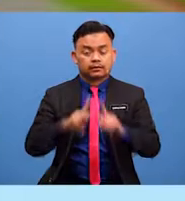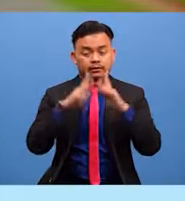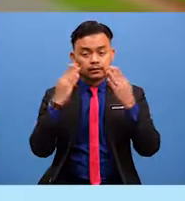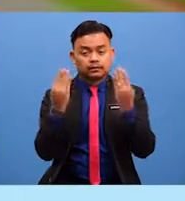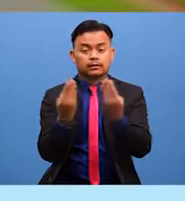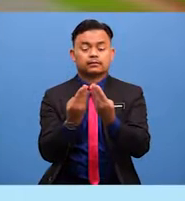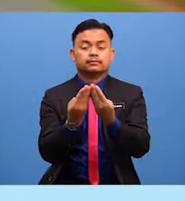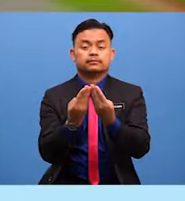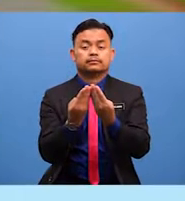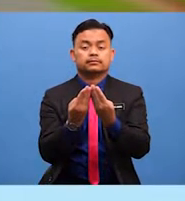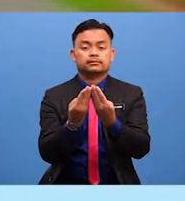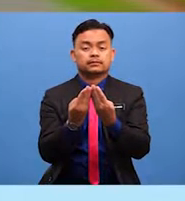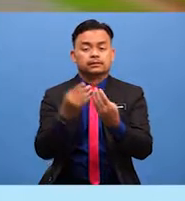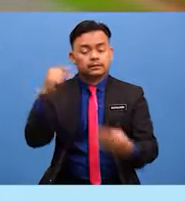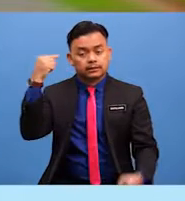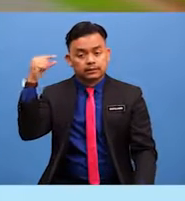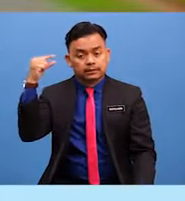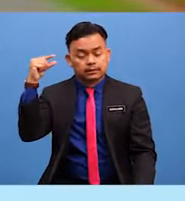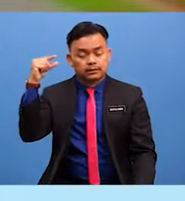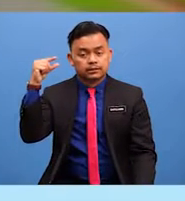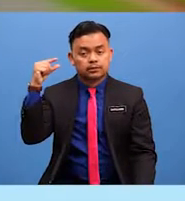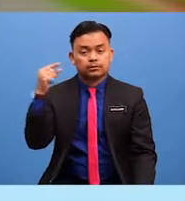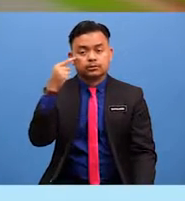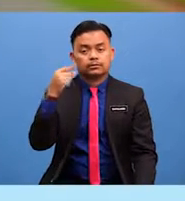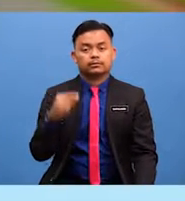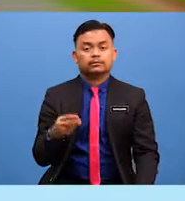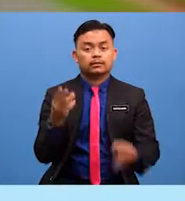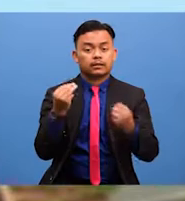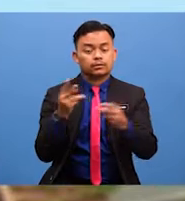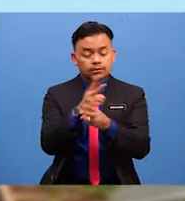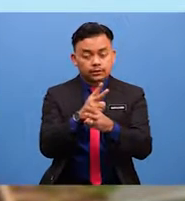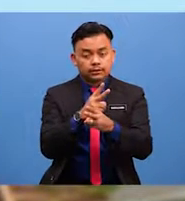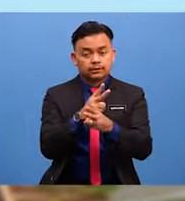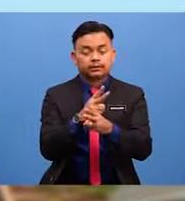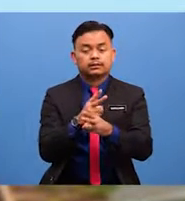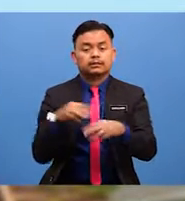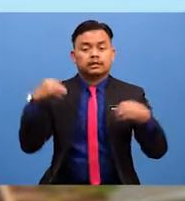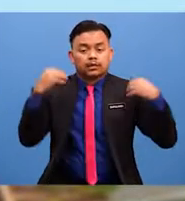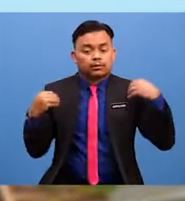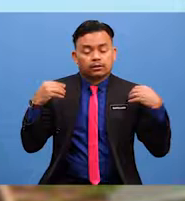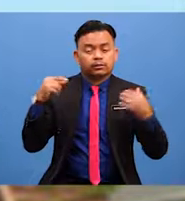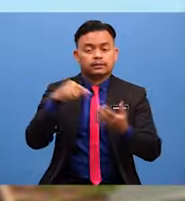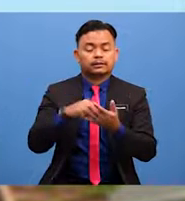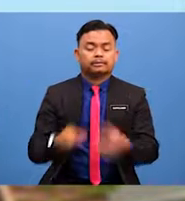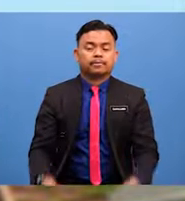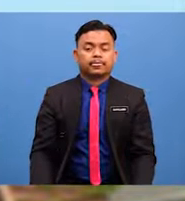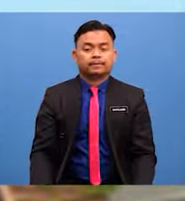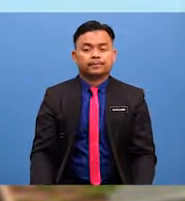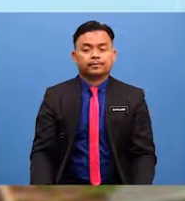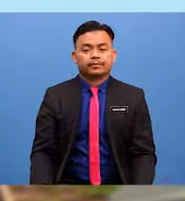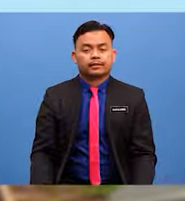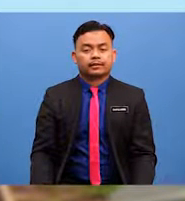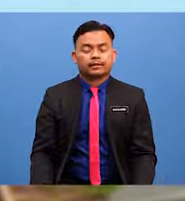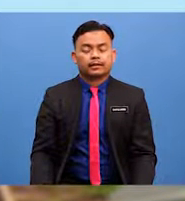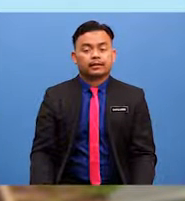find out more about those inventions in my next segment. For now, some of our four-legged